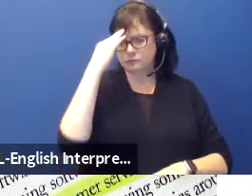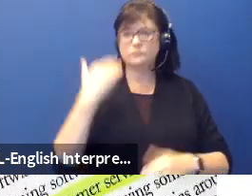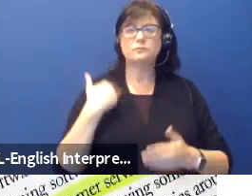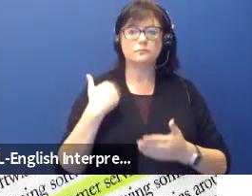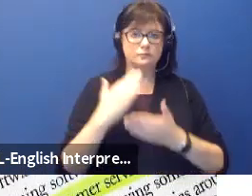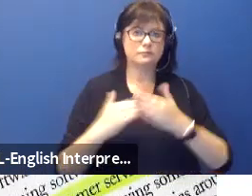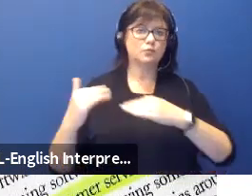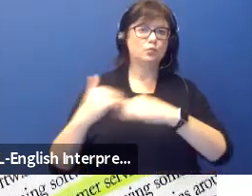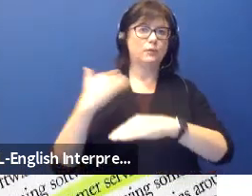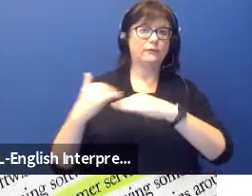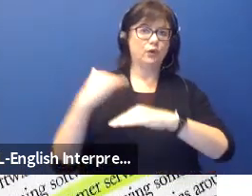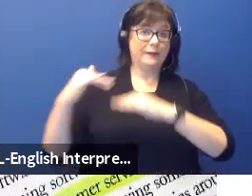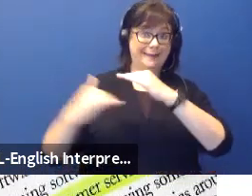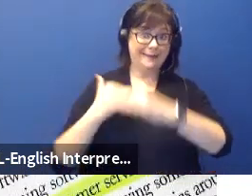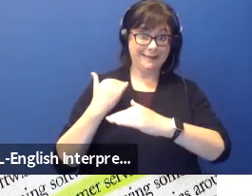we have referrals out.